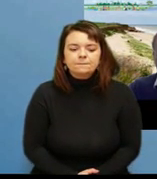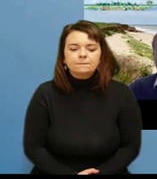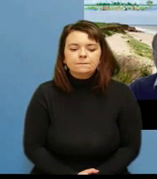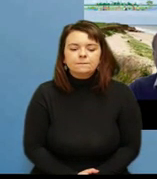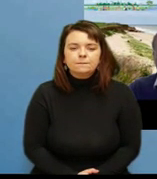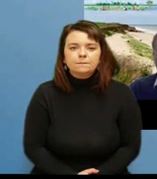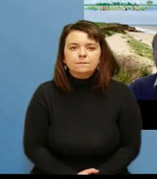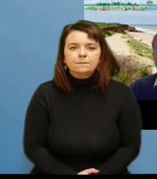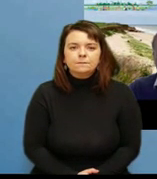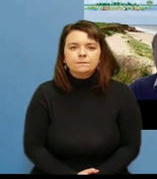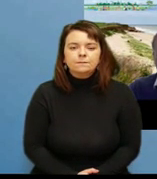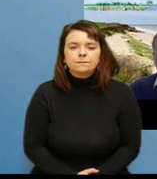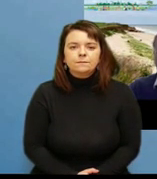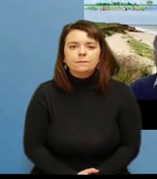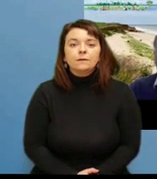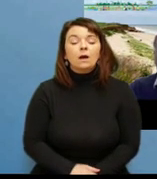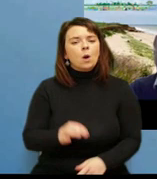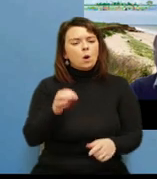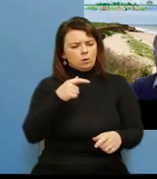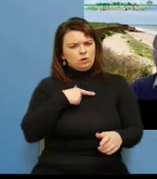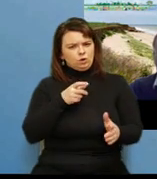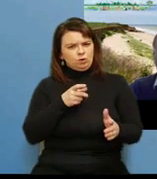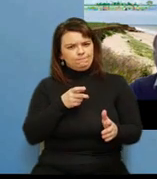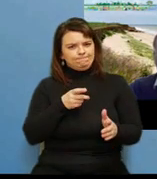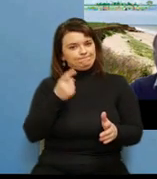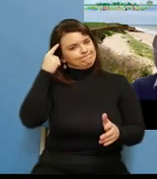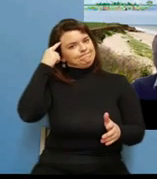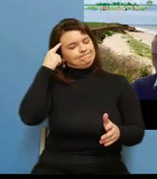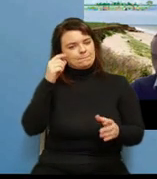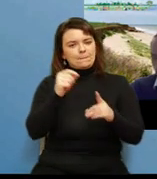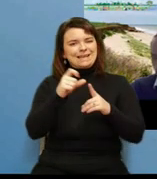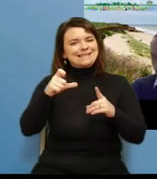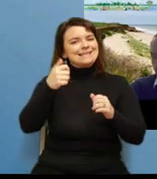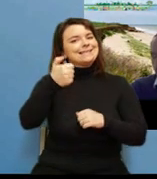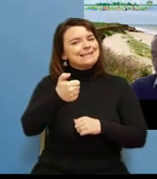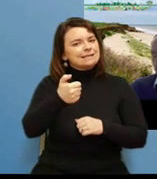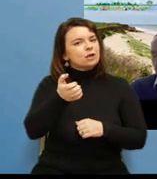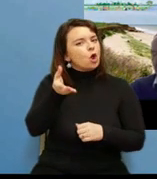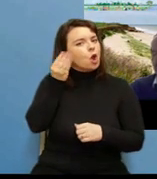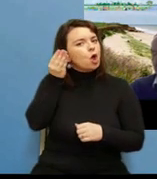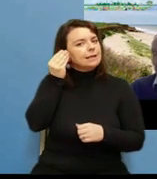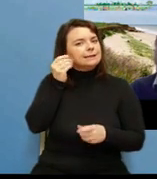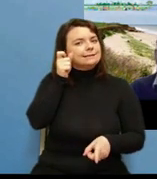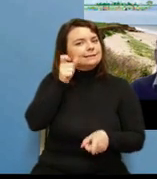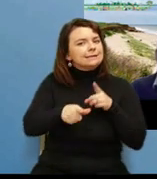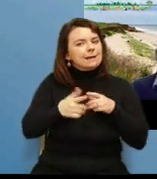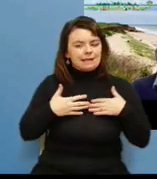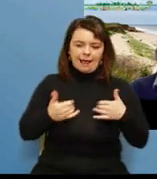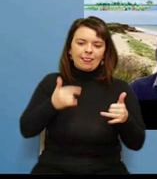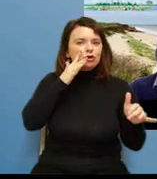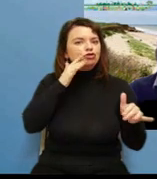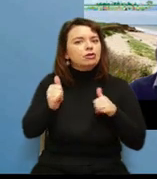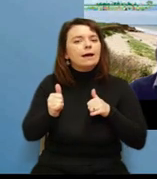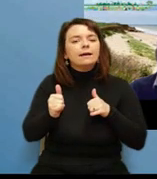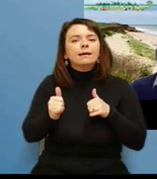Just wanted to note PC6, the learning disability health check,